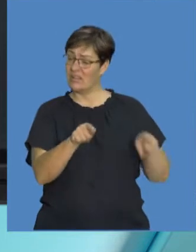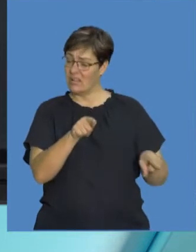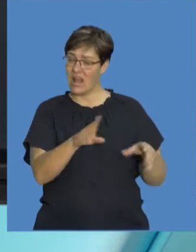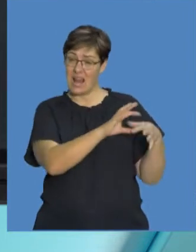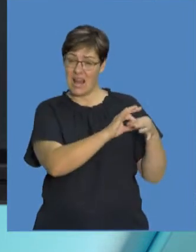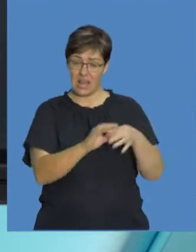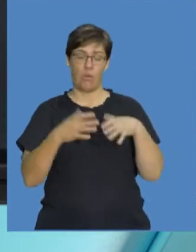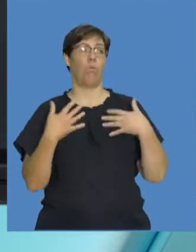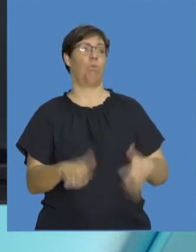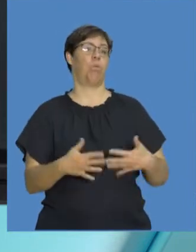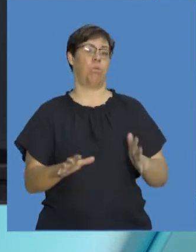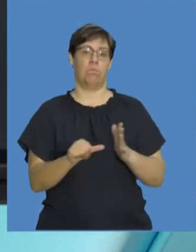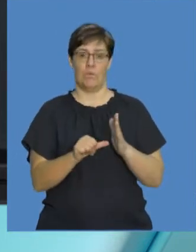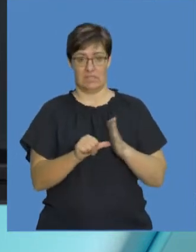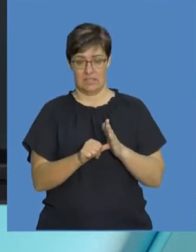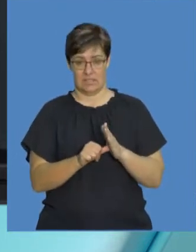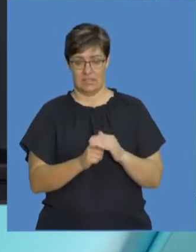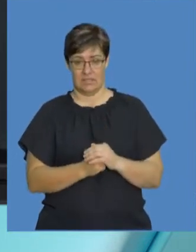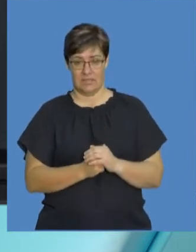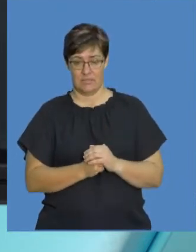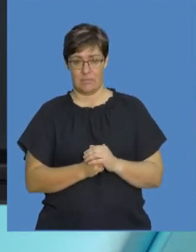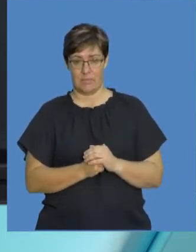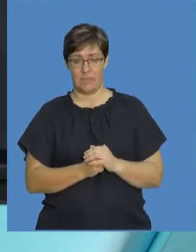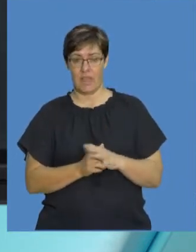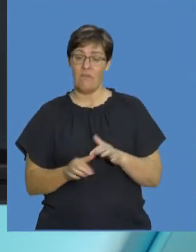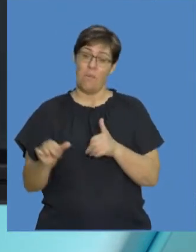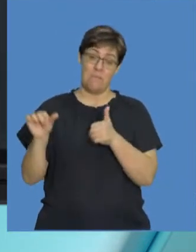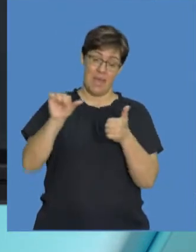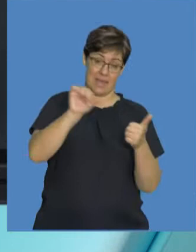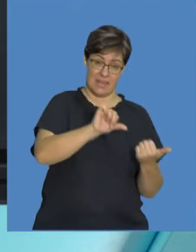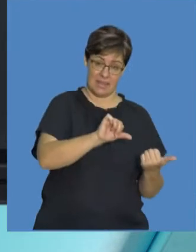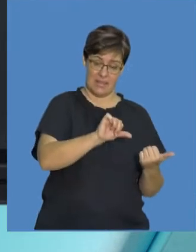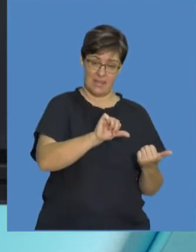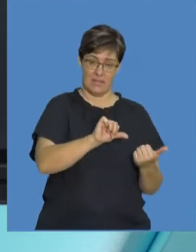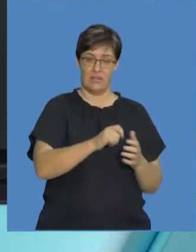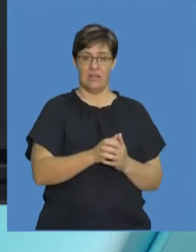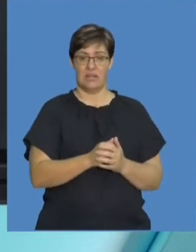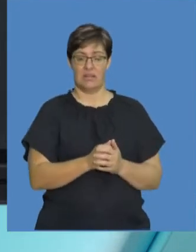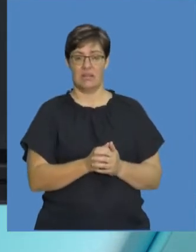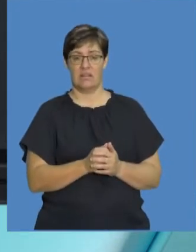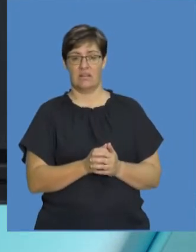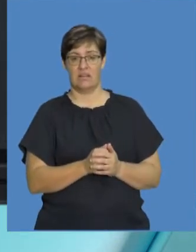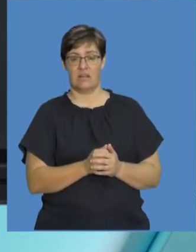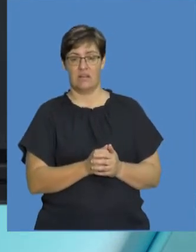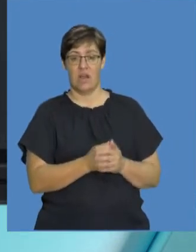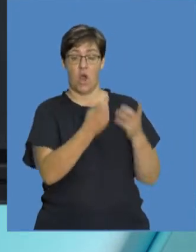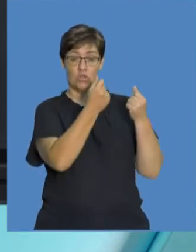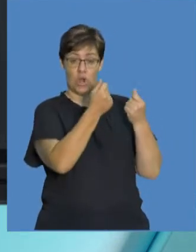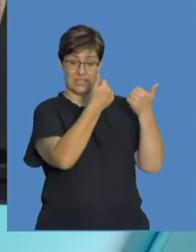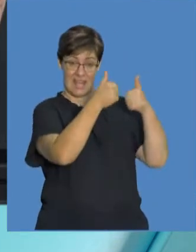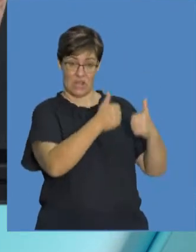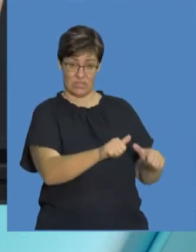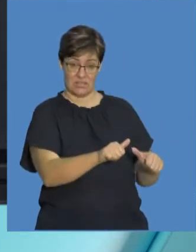Extremely important, right? In fact, if we go back, you will see the link from where? From your